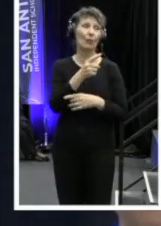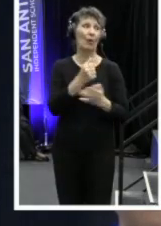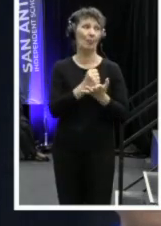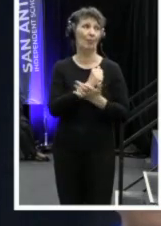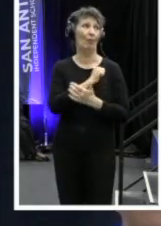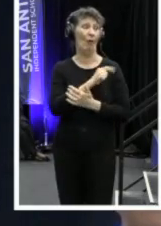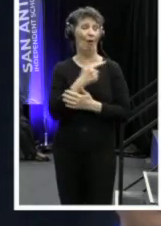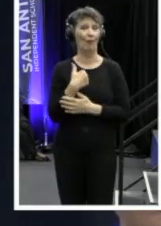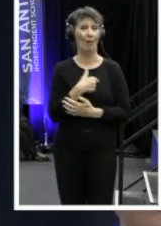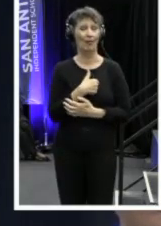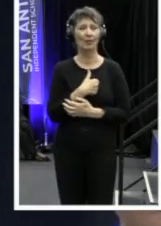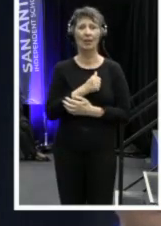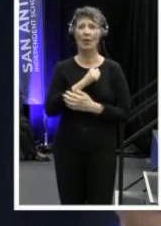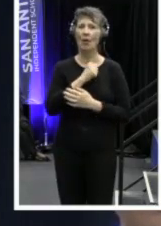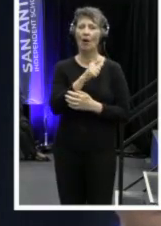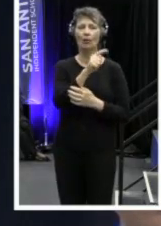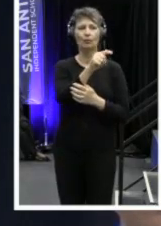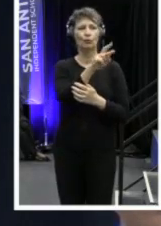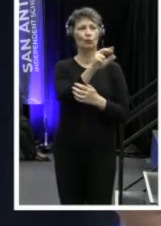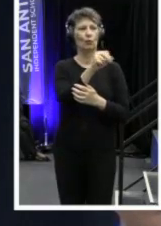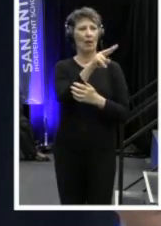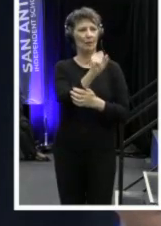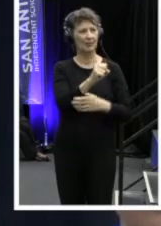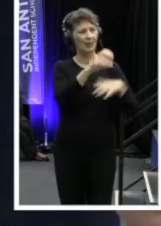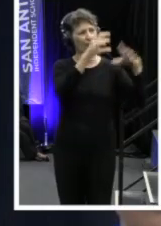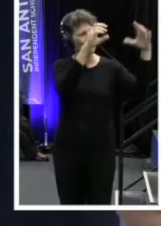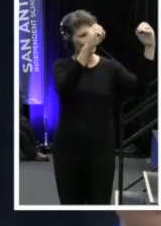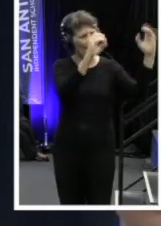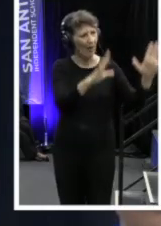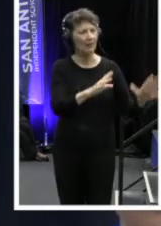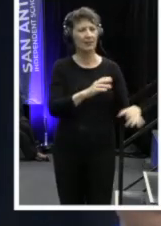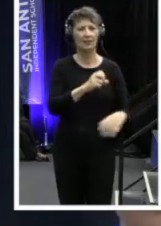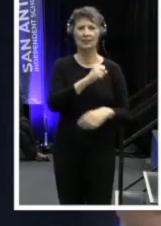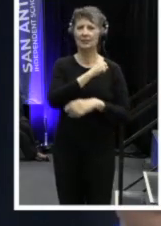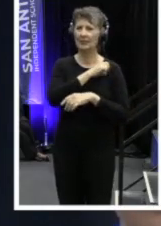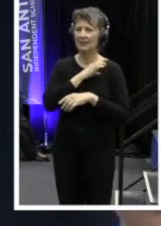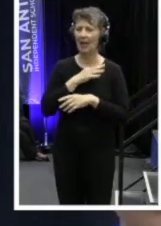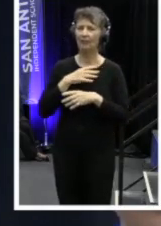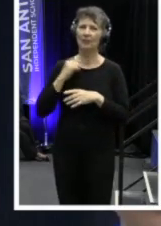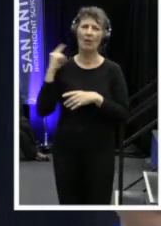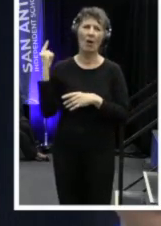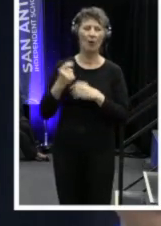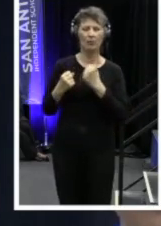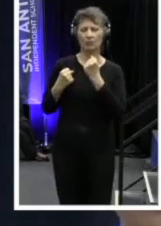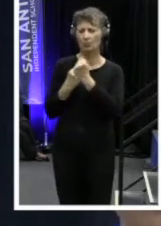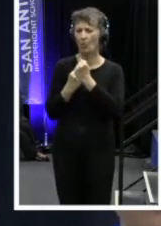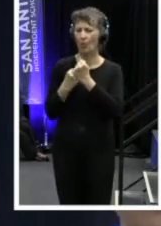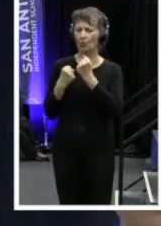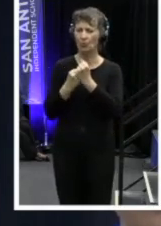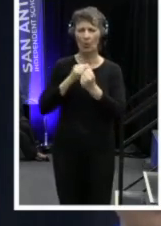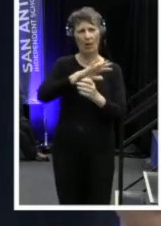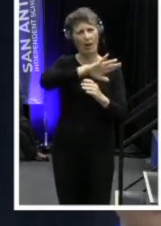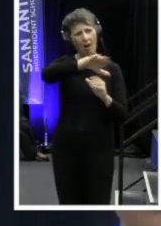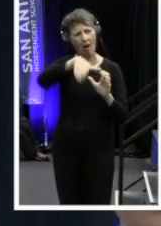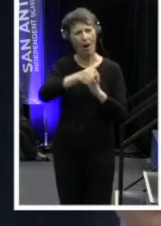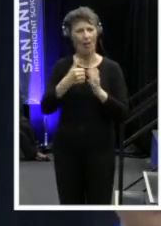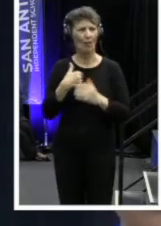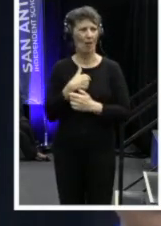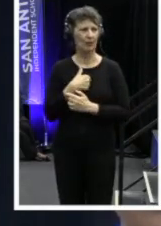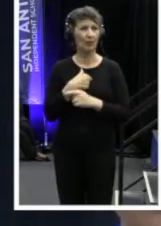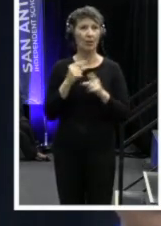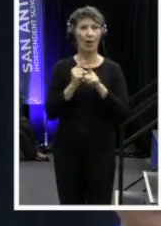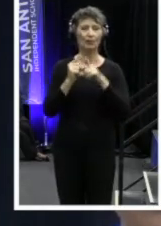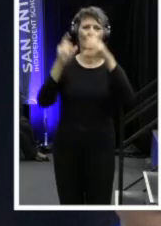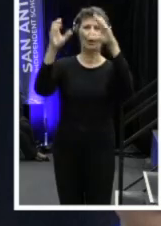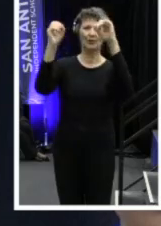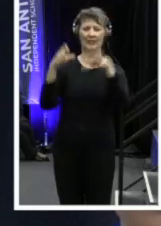Thank you to all of the Travis faculty and staff who have constantly supported us throughout our time together, as well as all of the Travis